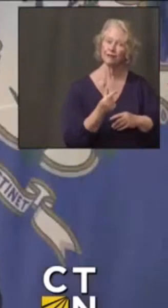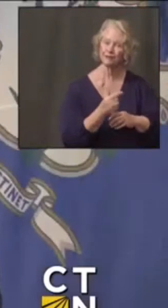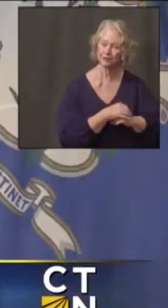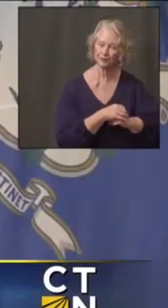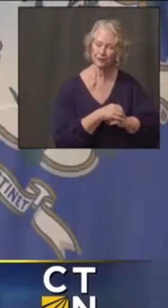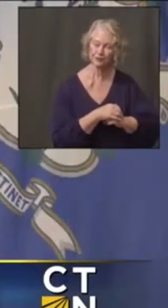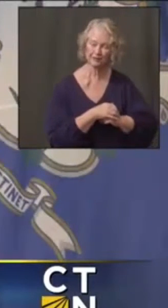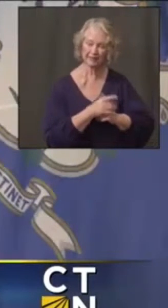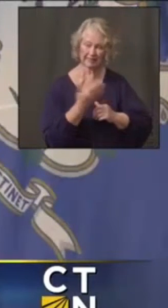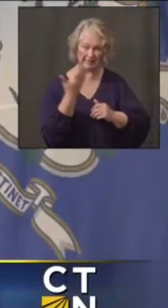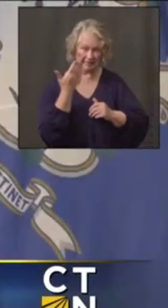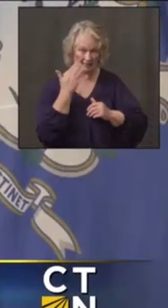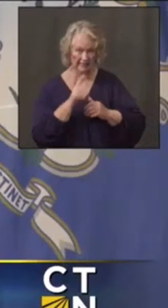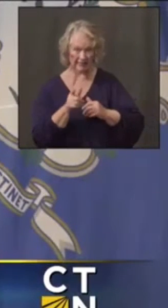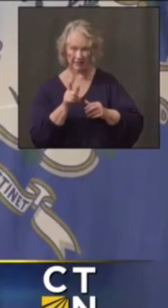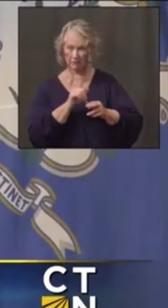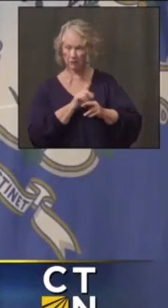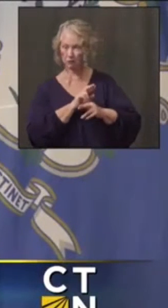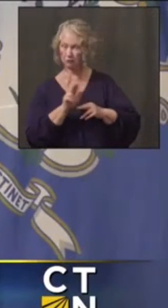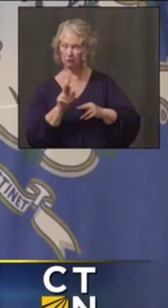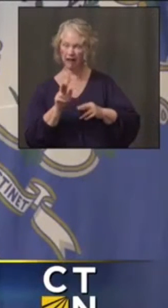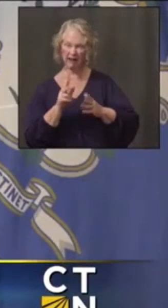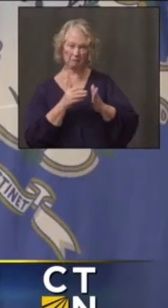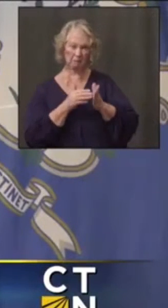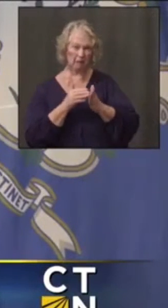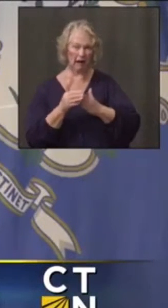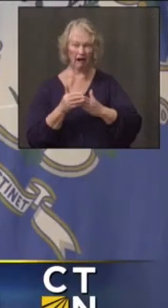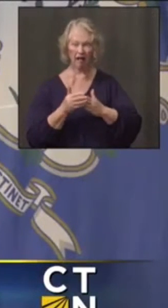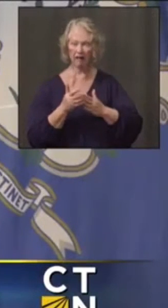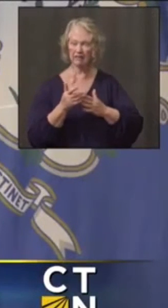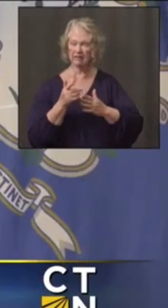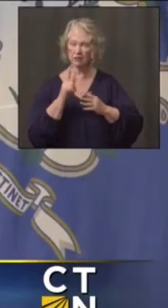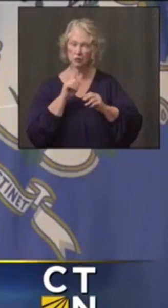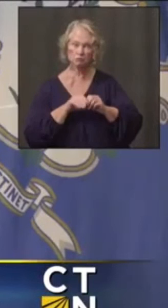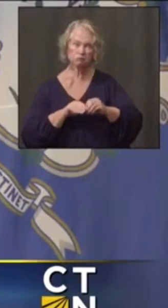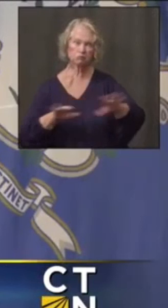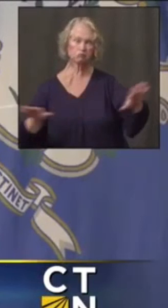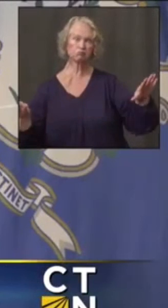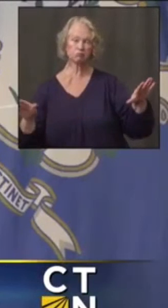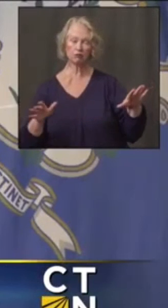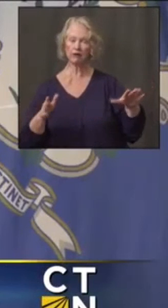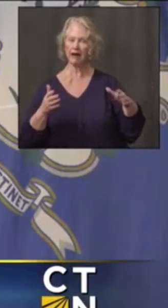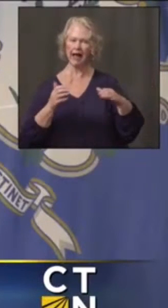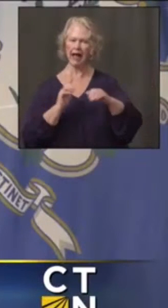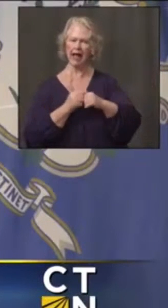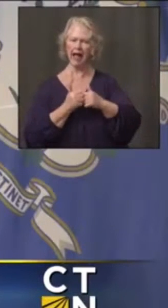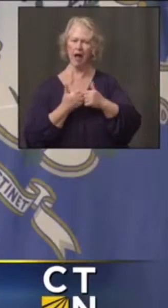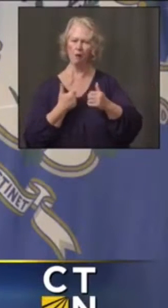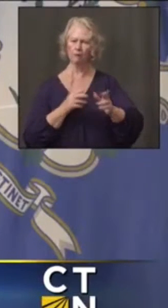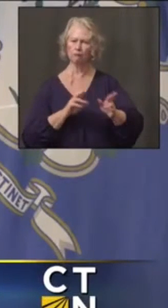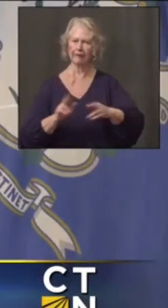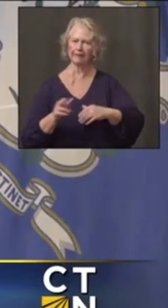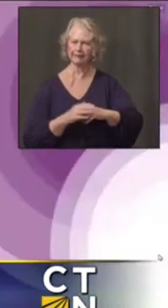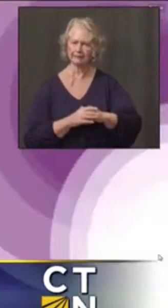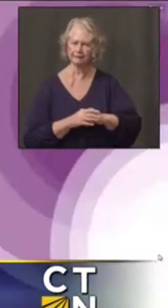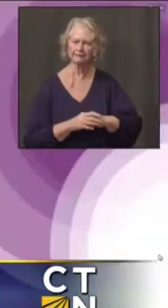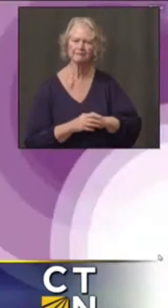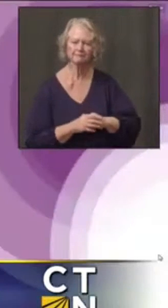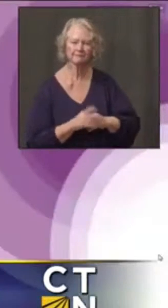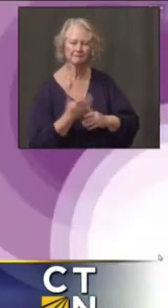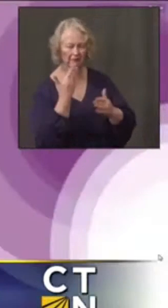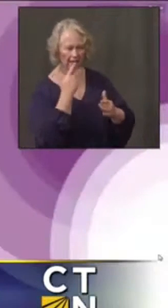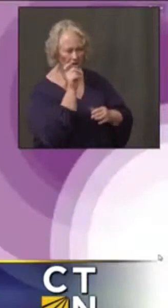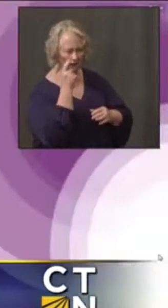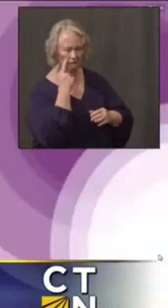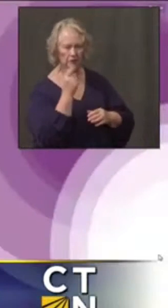of doses ready for distribution around the country in a couple of months. What are we doing to get ready? Yeah, thank you, Governor.